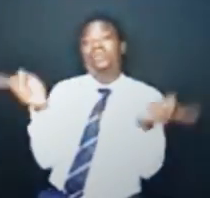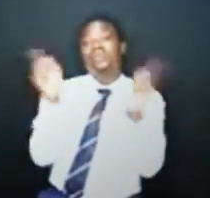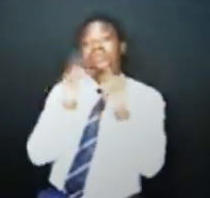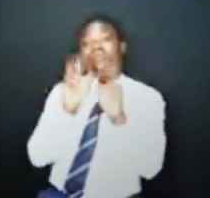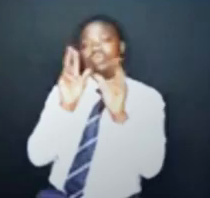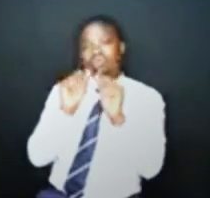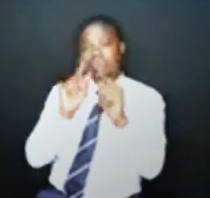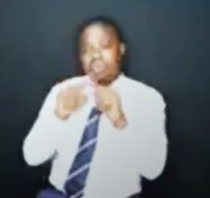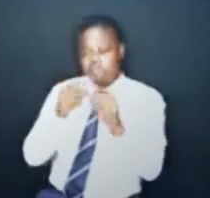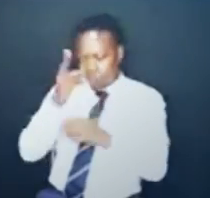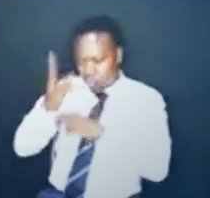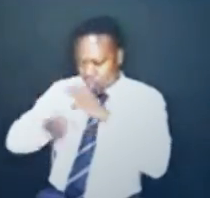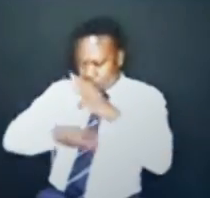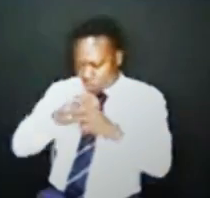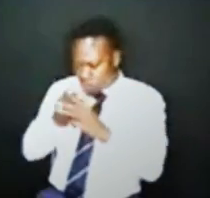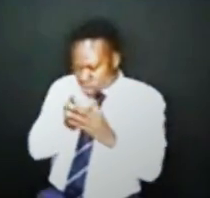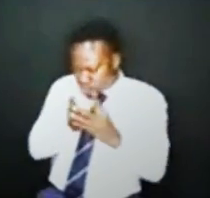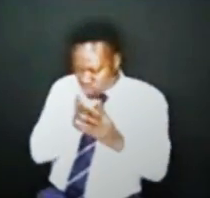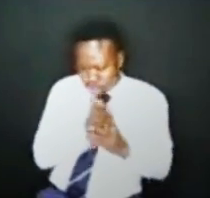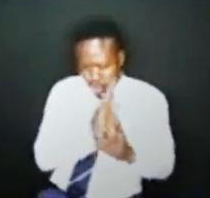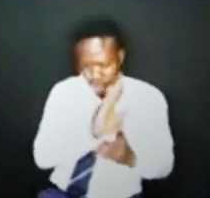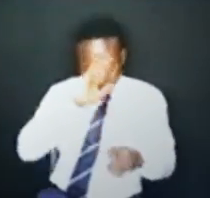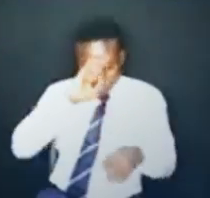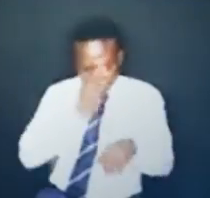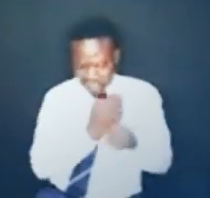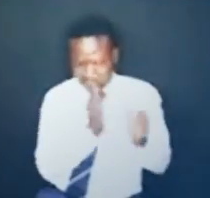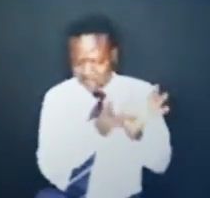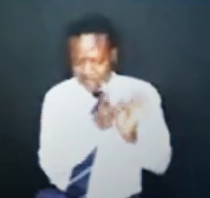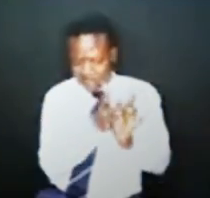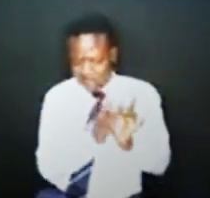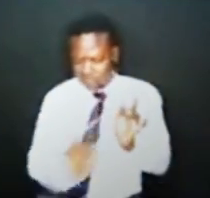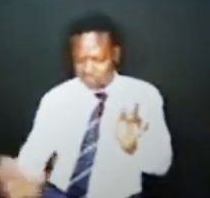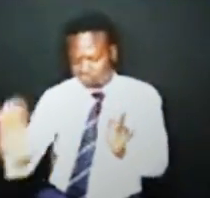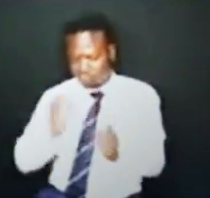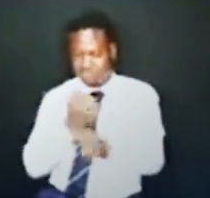Him might be saved. Now